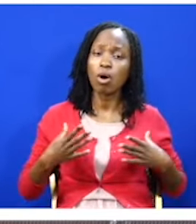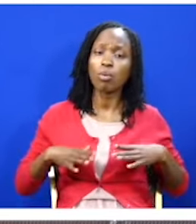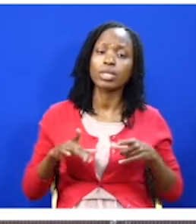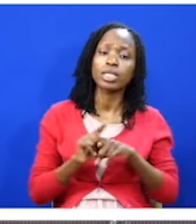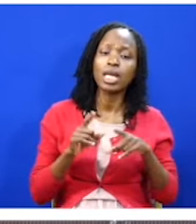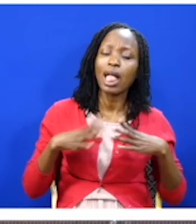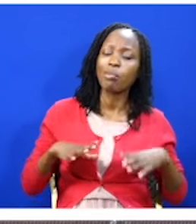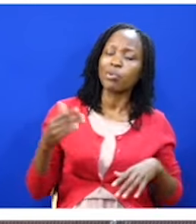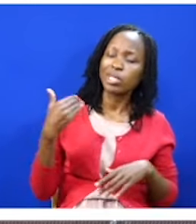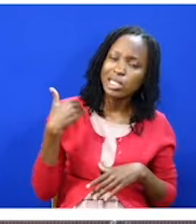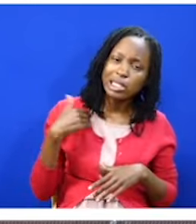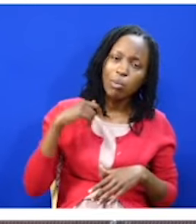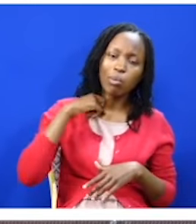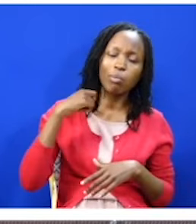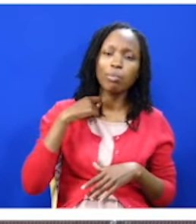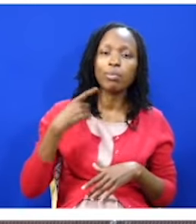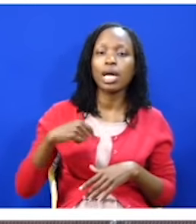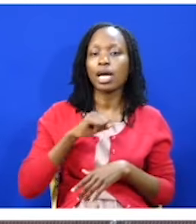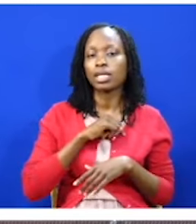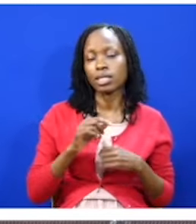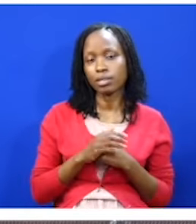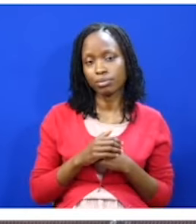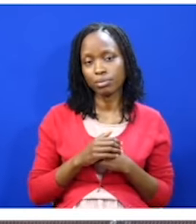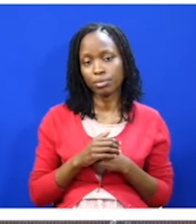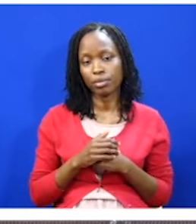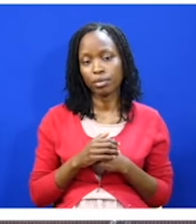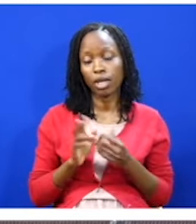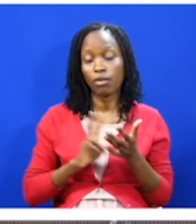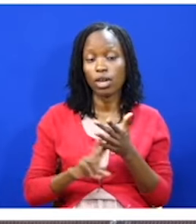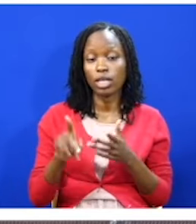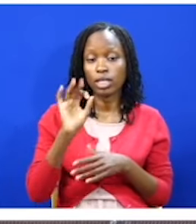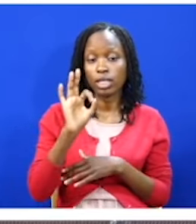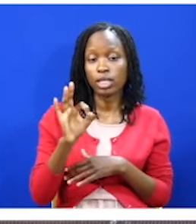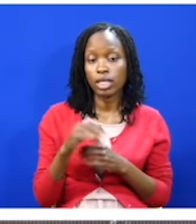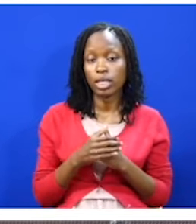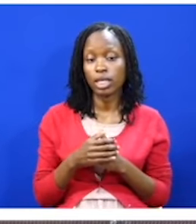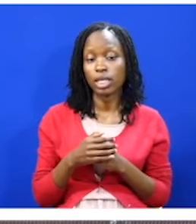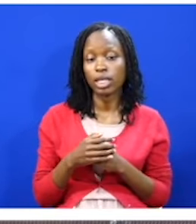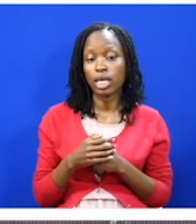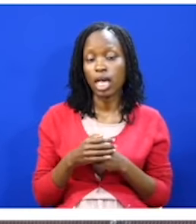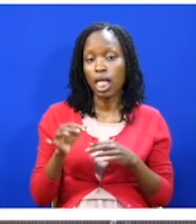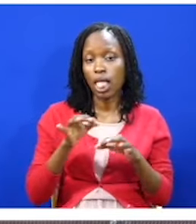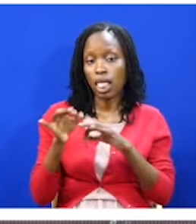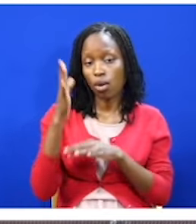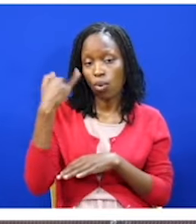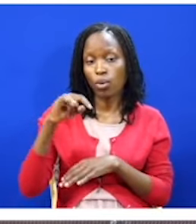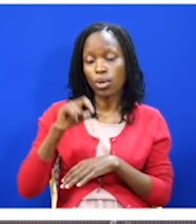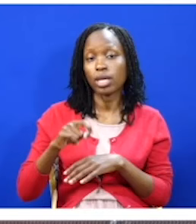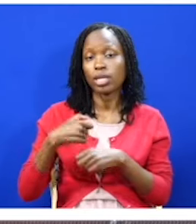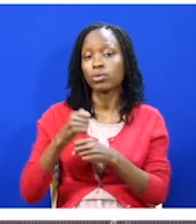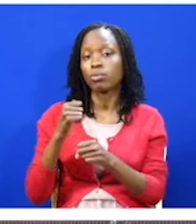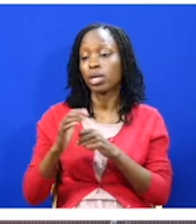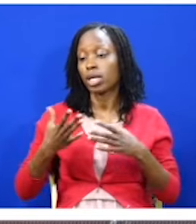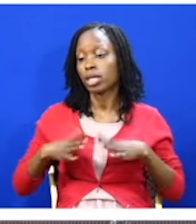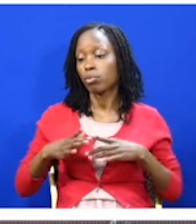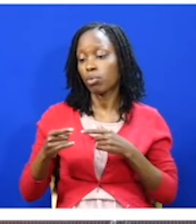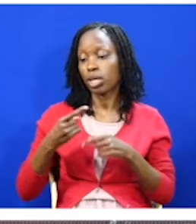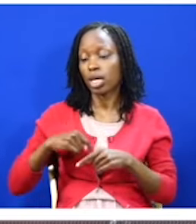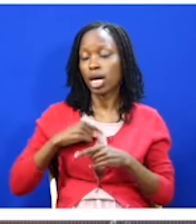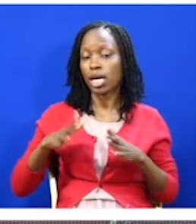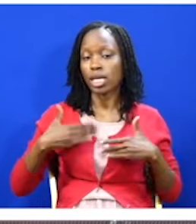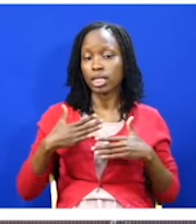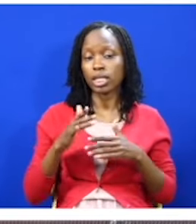bother us or may not always treat us kindly. And verse 3 gives us the reason for why we should please the people around us.